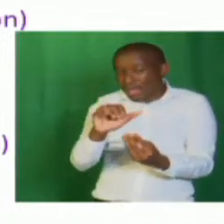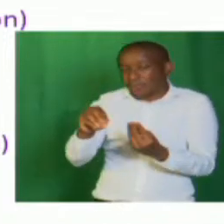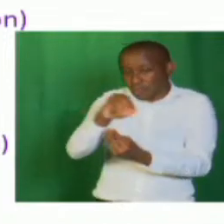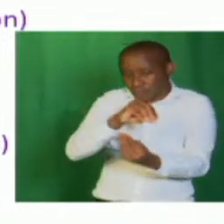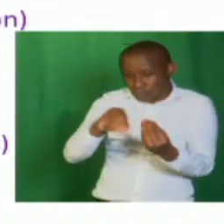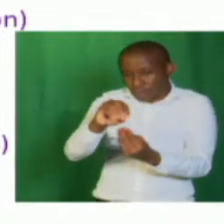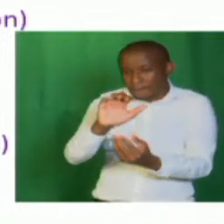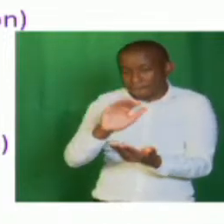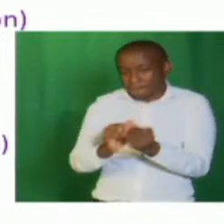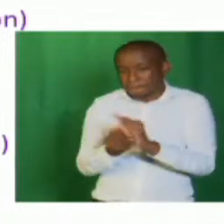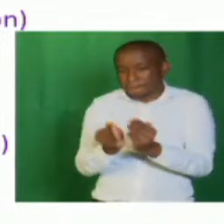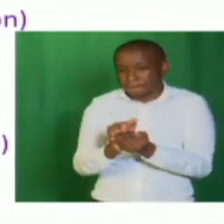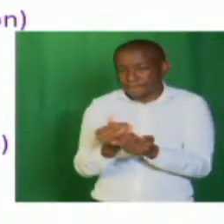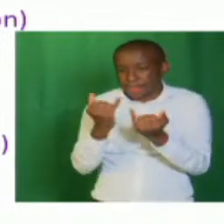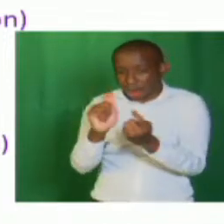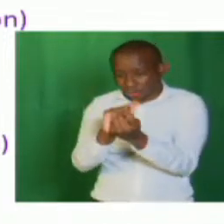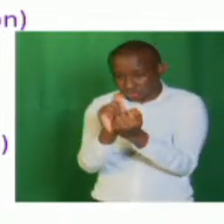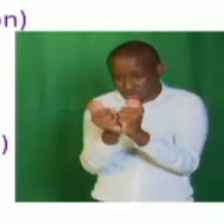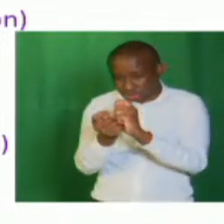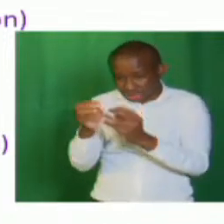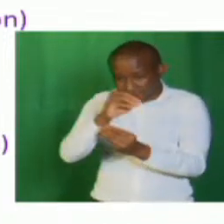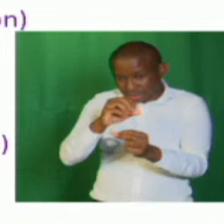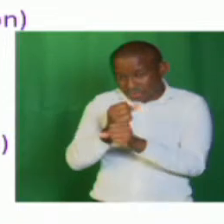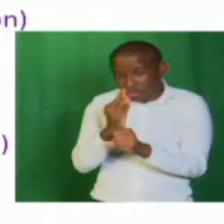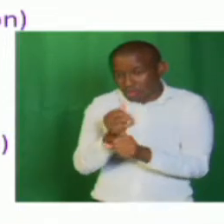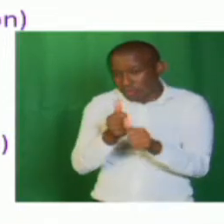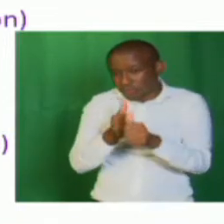y. So to change the subject of the formula,